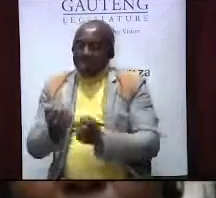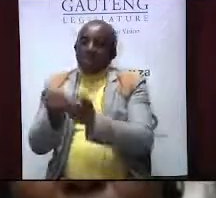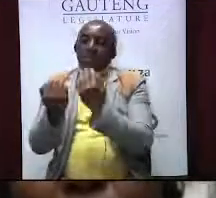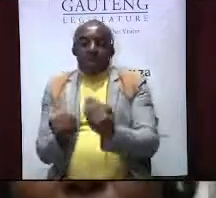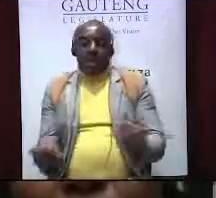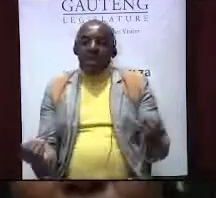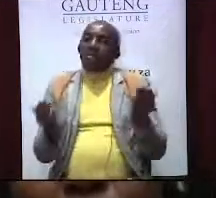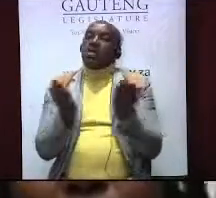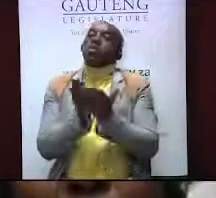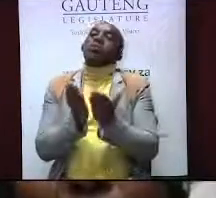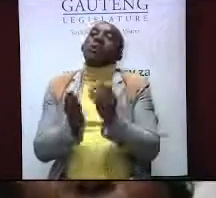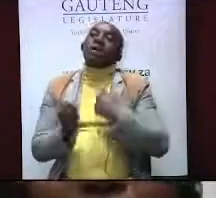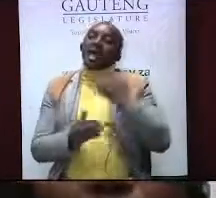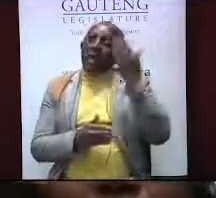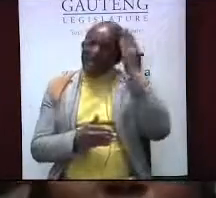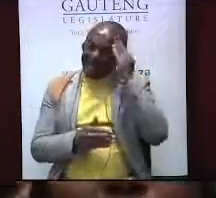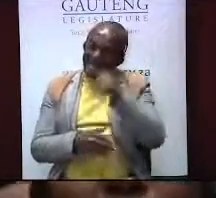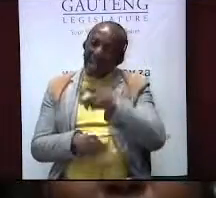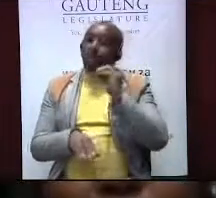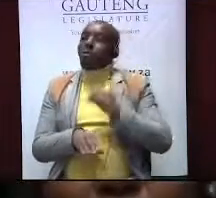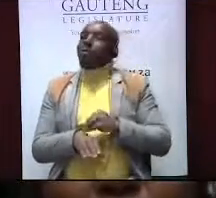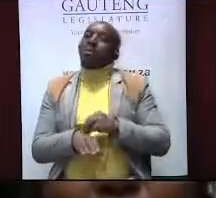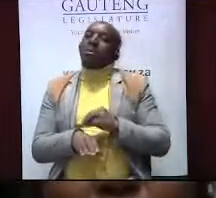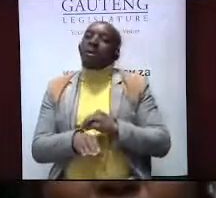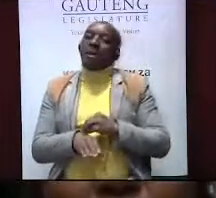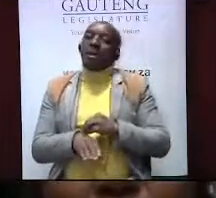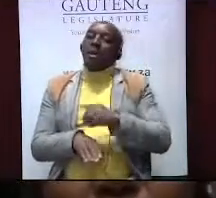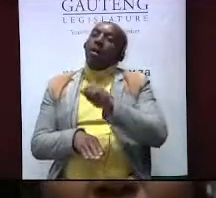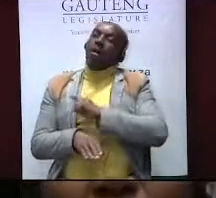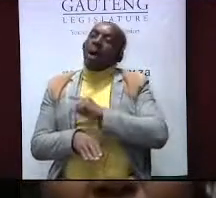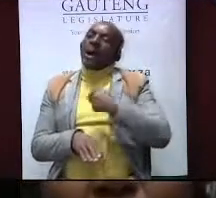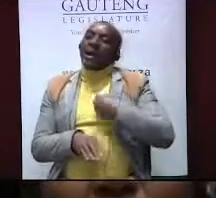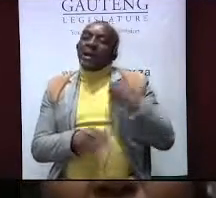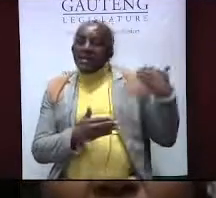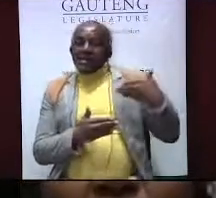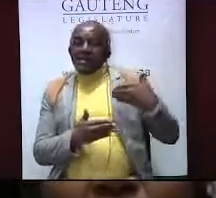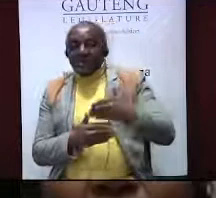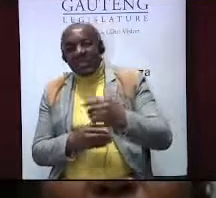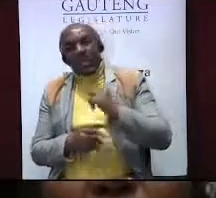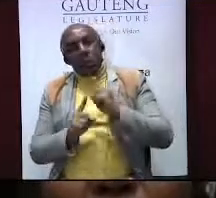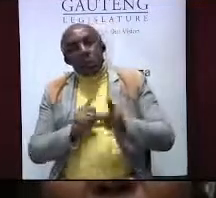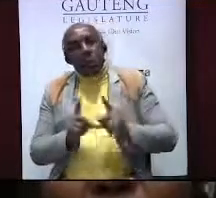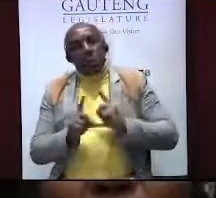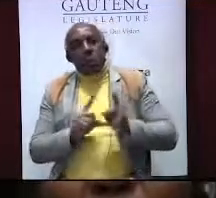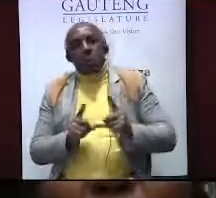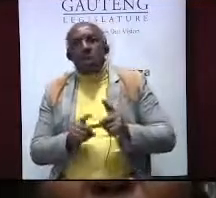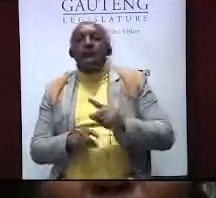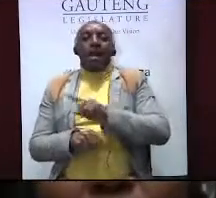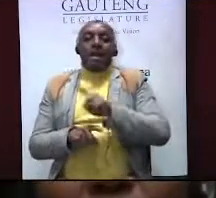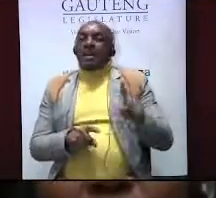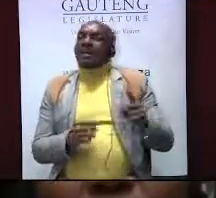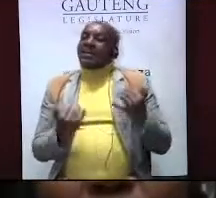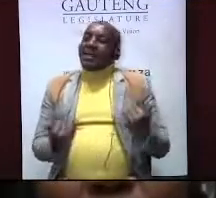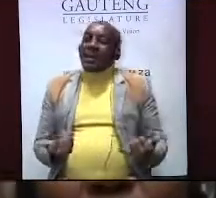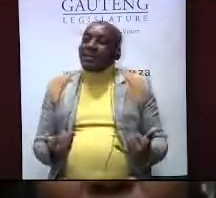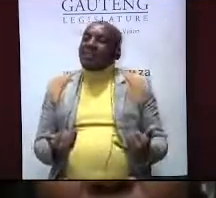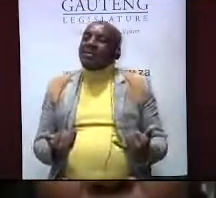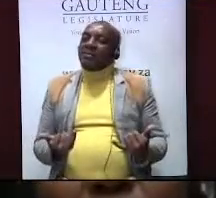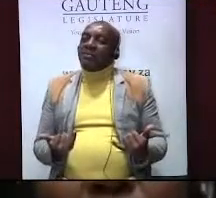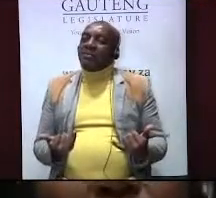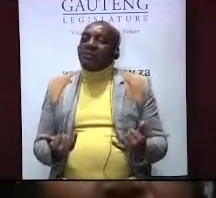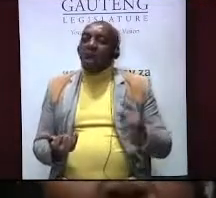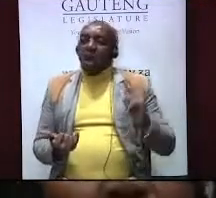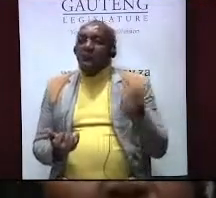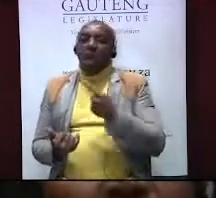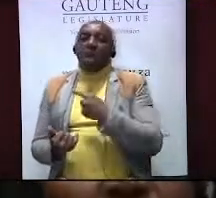But ngiyazi ukuthi inkinga ekhona ngoba besiloku sikhuluma le ndaba le. Sathola ukuthi ingathi all